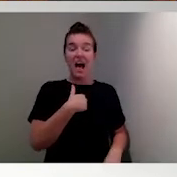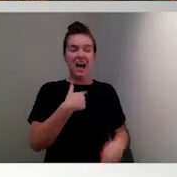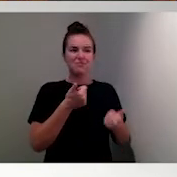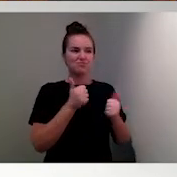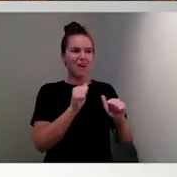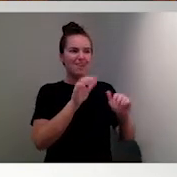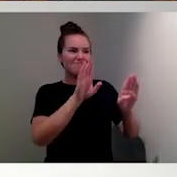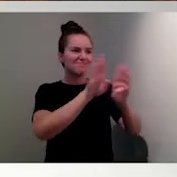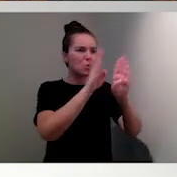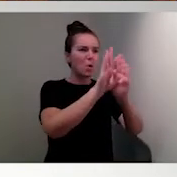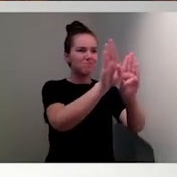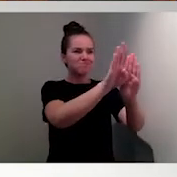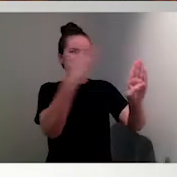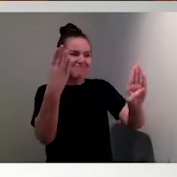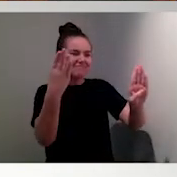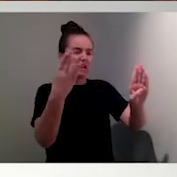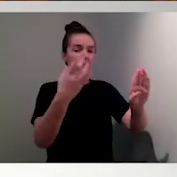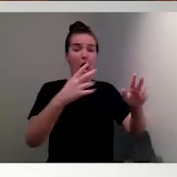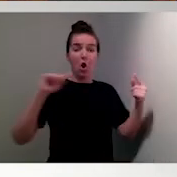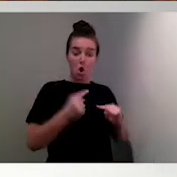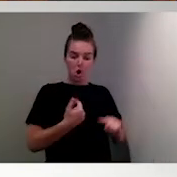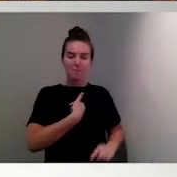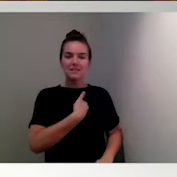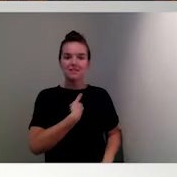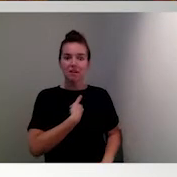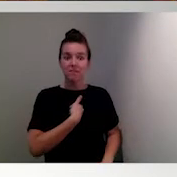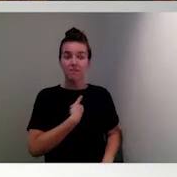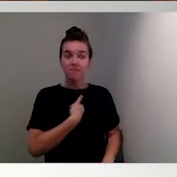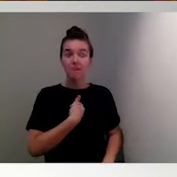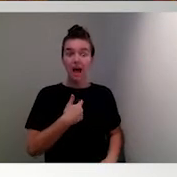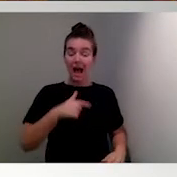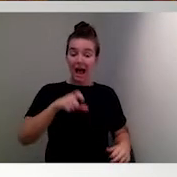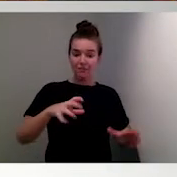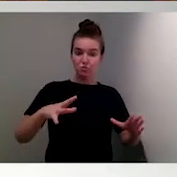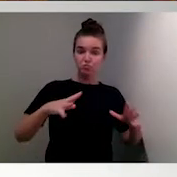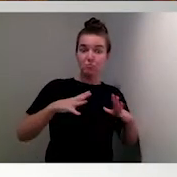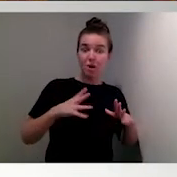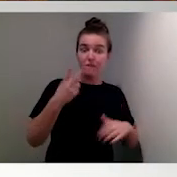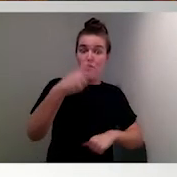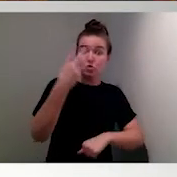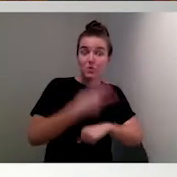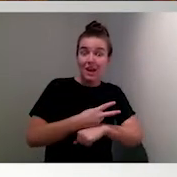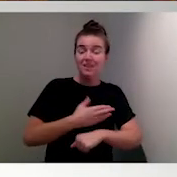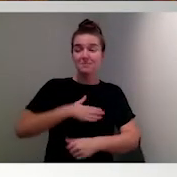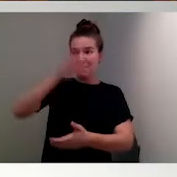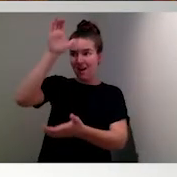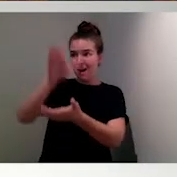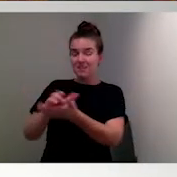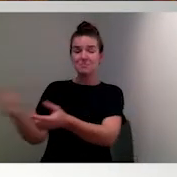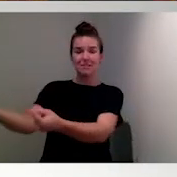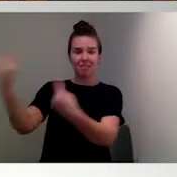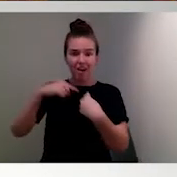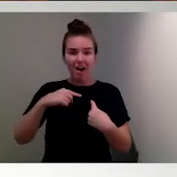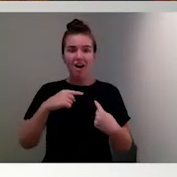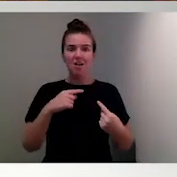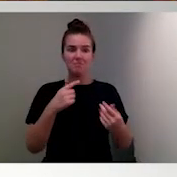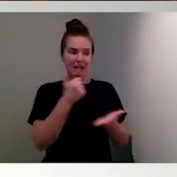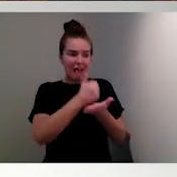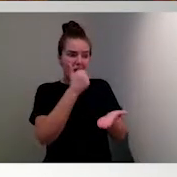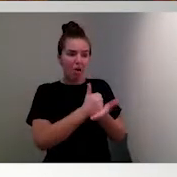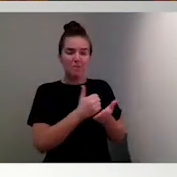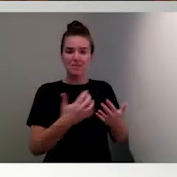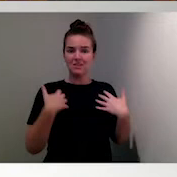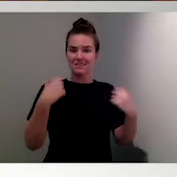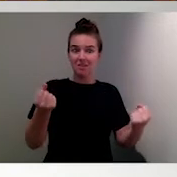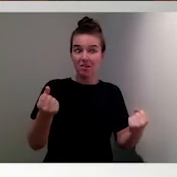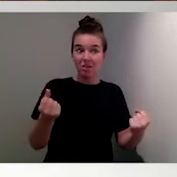of the conference. My husband had to take leave to come up and help take care of me because I could barely move from opening the door to